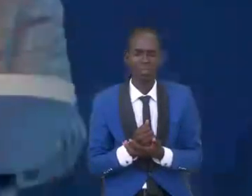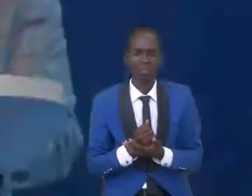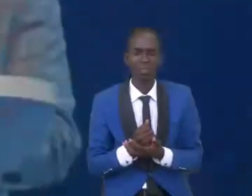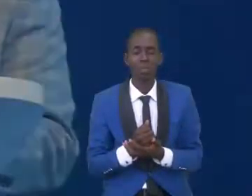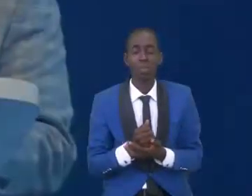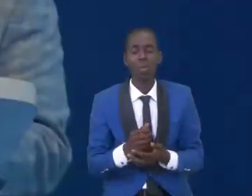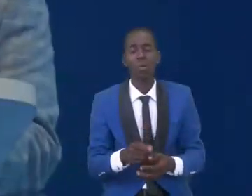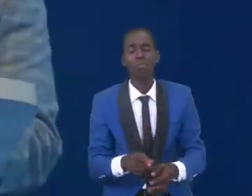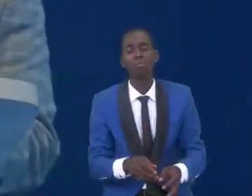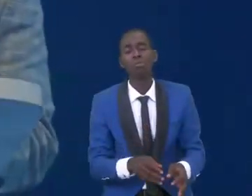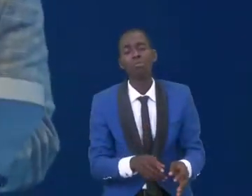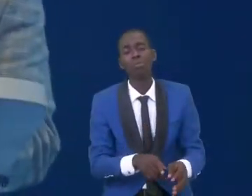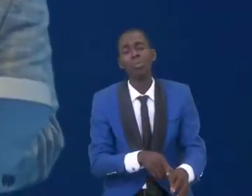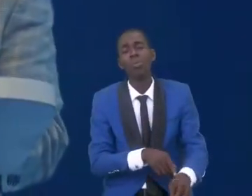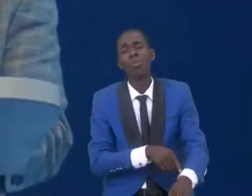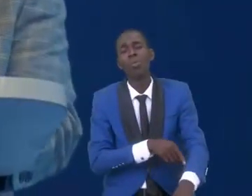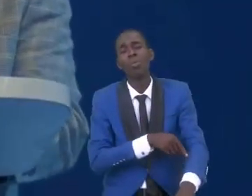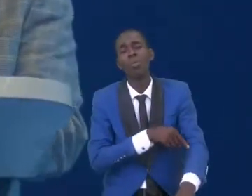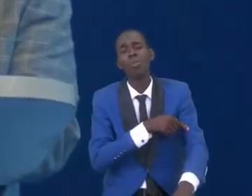Long-standing problem,